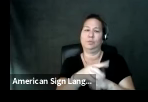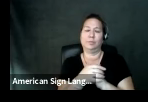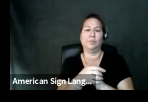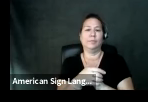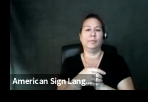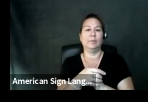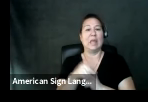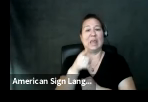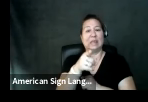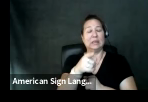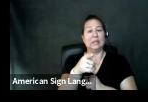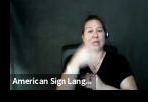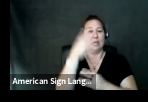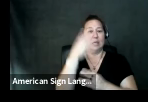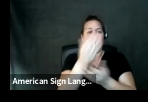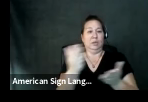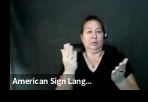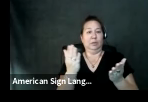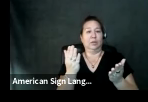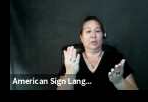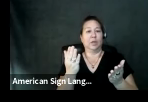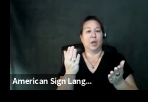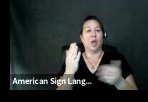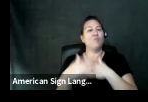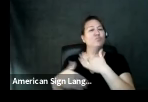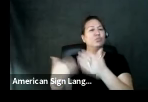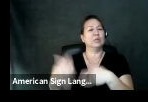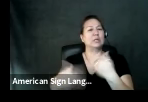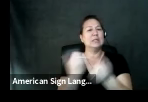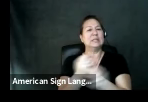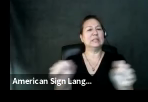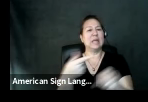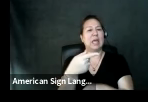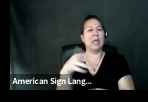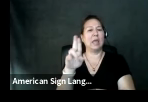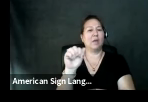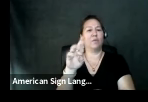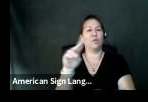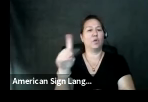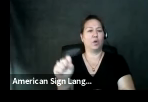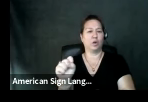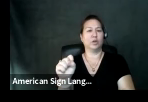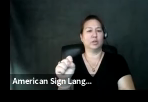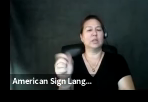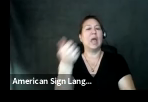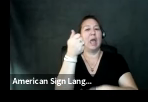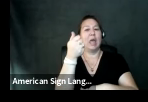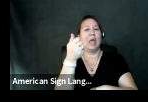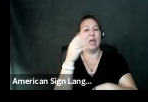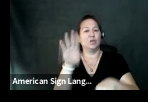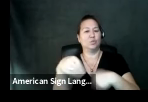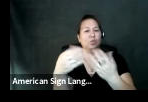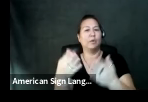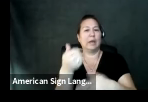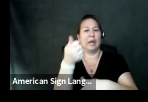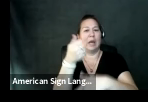So this notice of procedural safeguards is required under the IDEA,